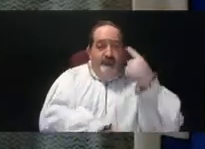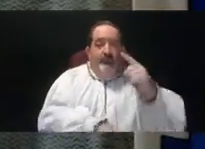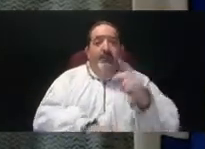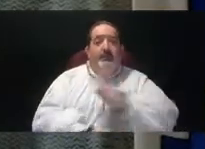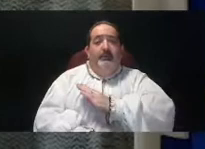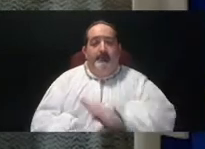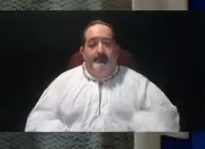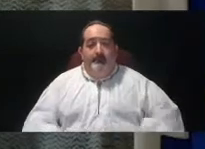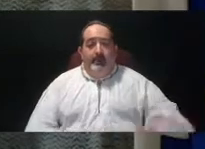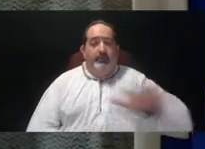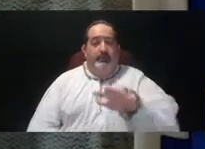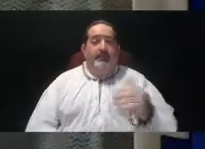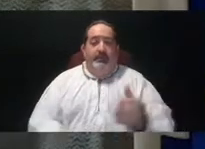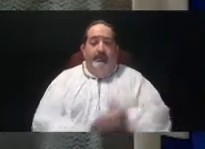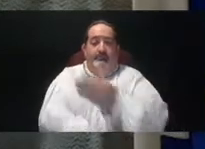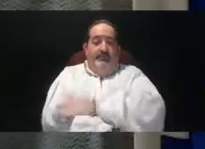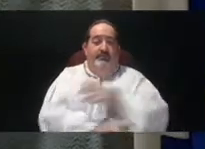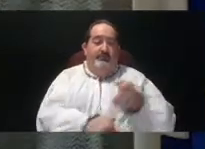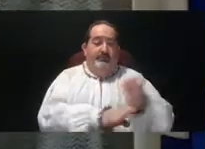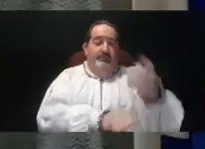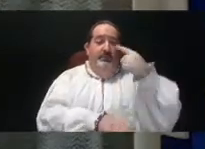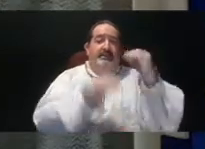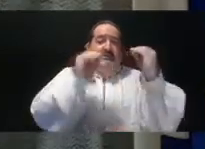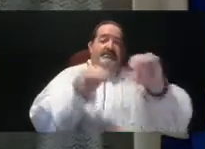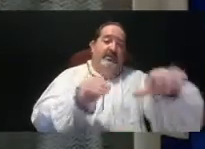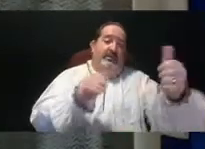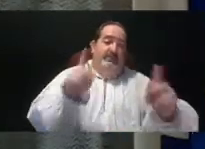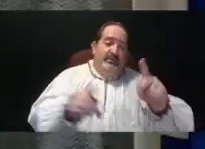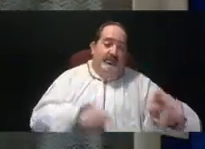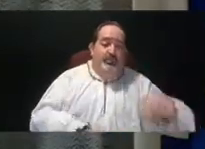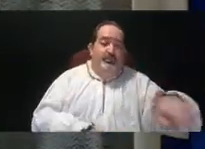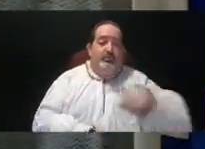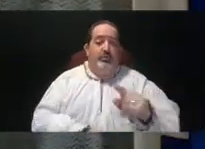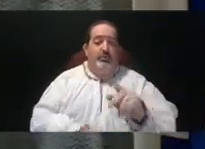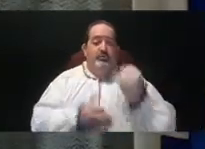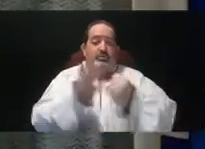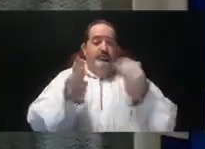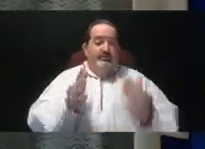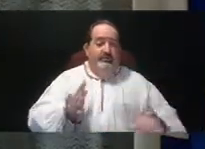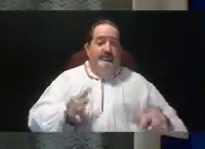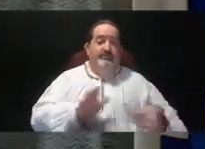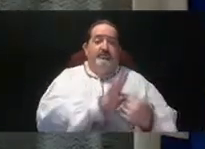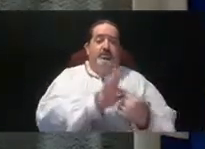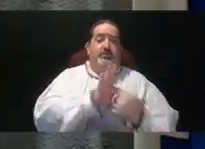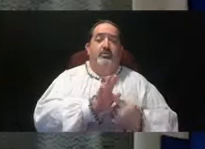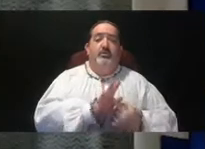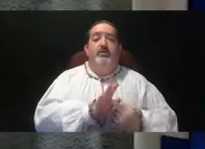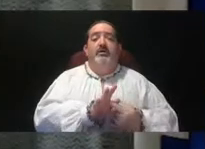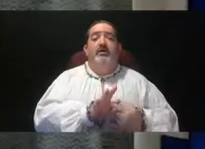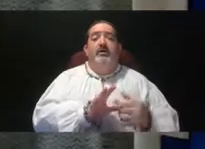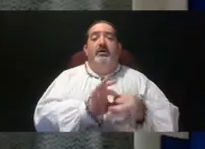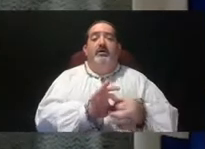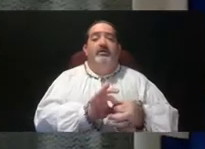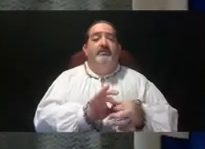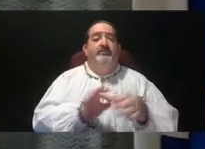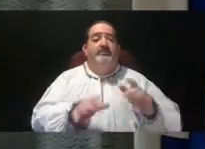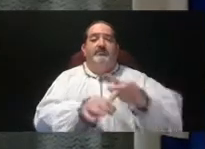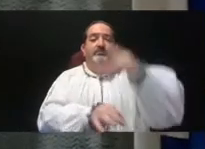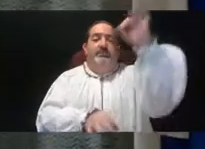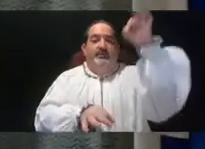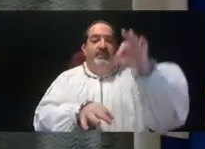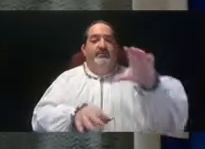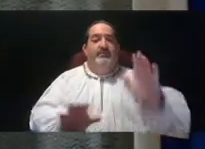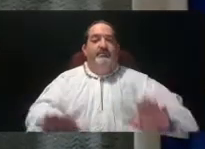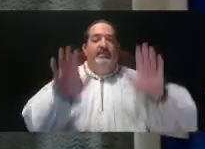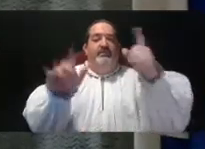field by teaching others. These artisans embody the spirit and splendor of the golden antelopes which roam the lands of